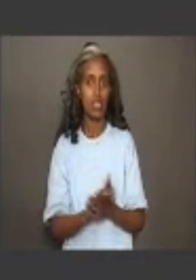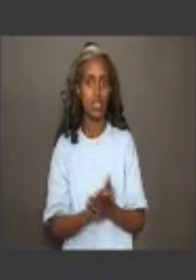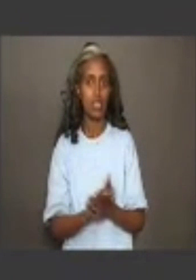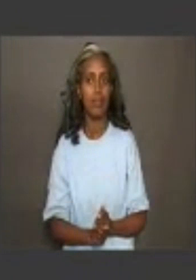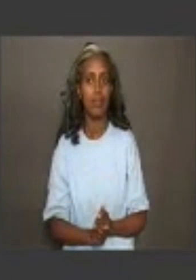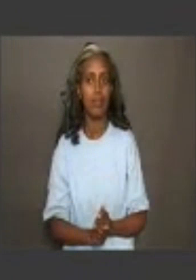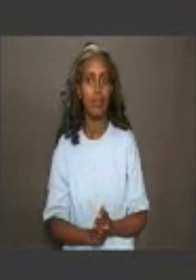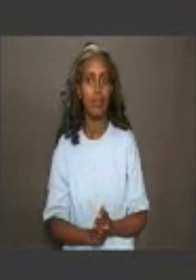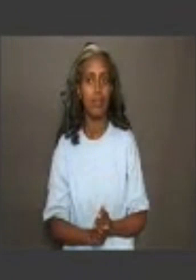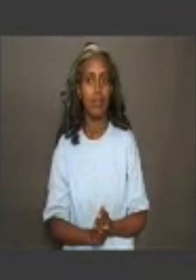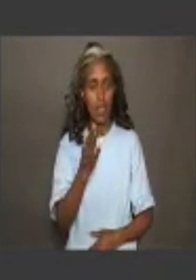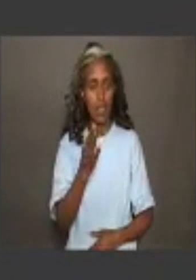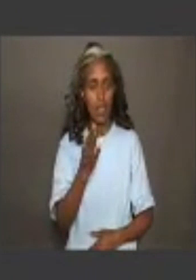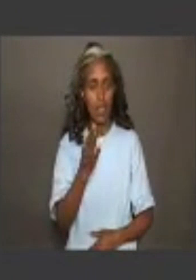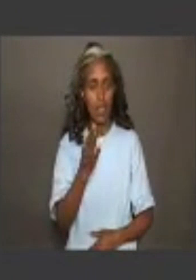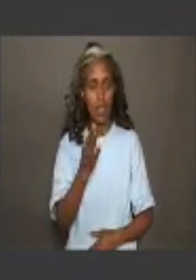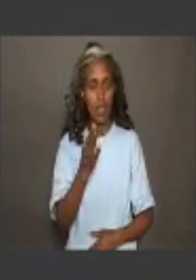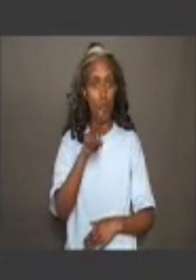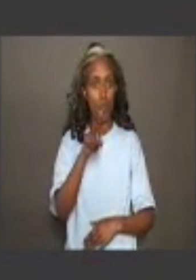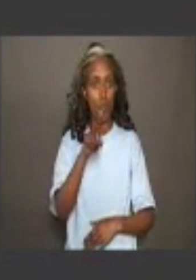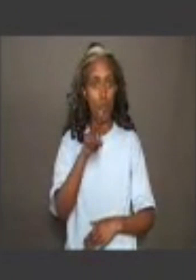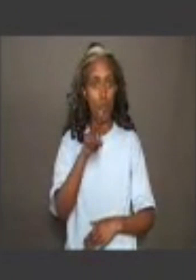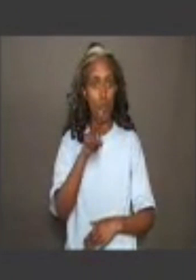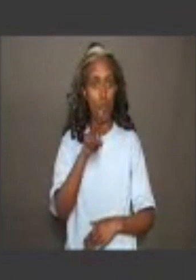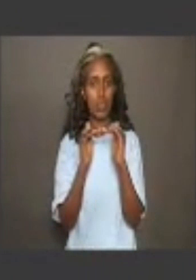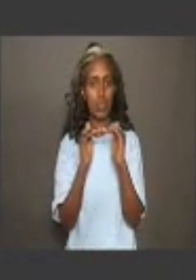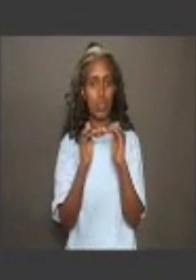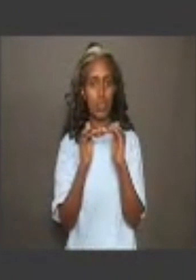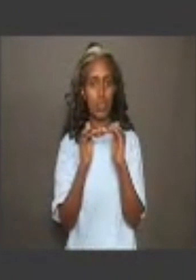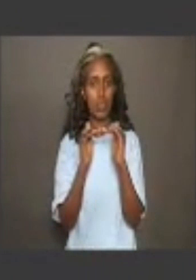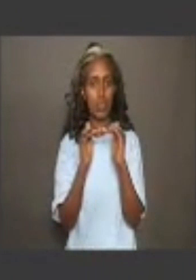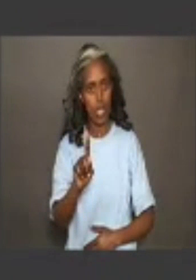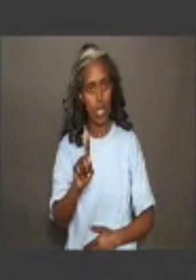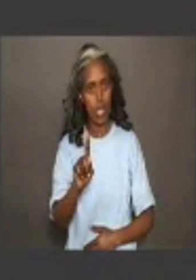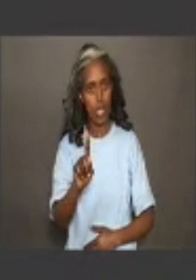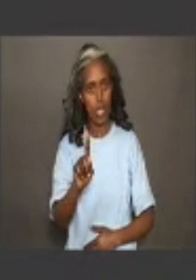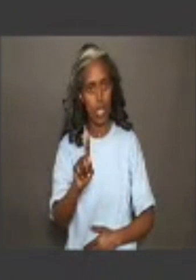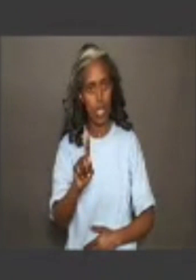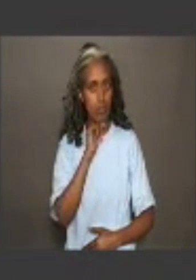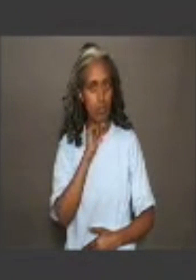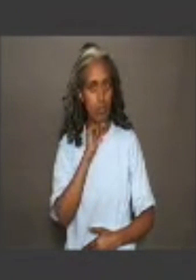F of 1 is equal to 1, not 0.